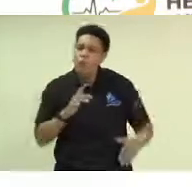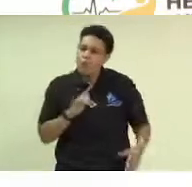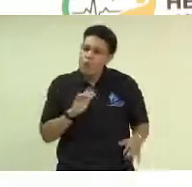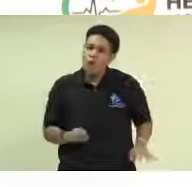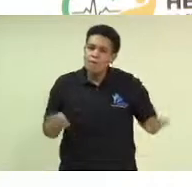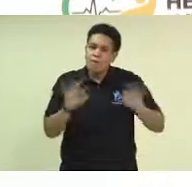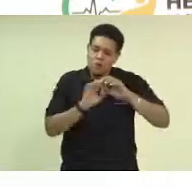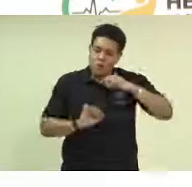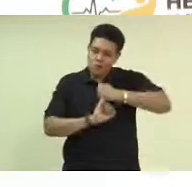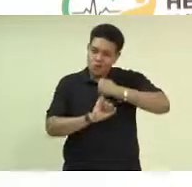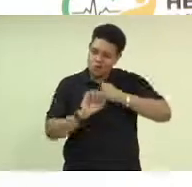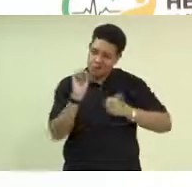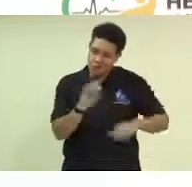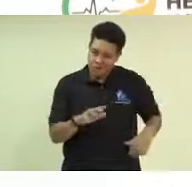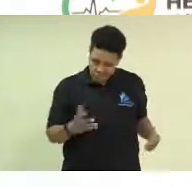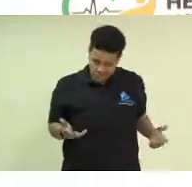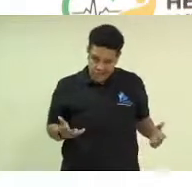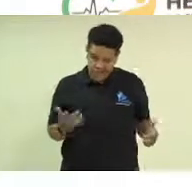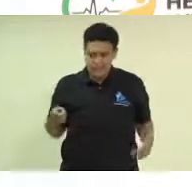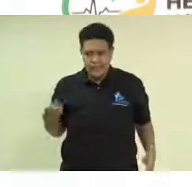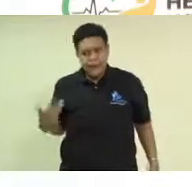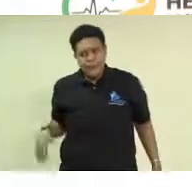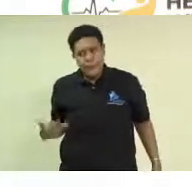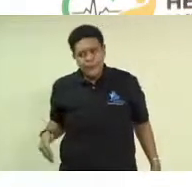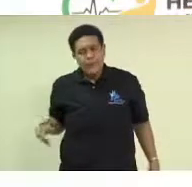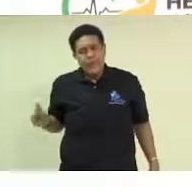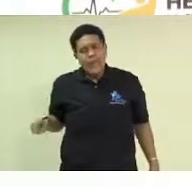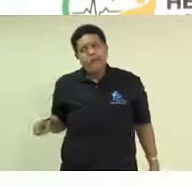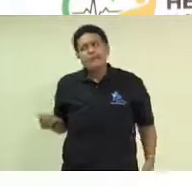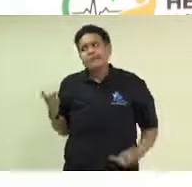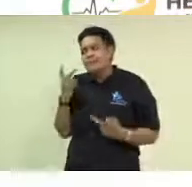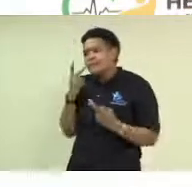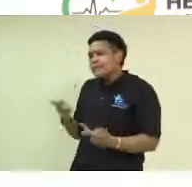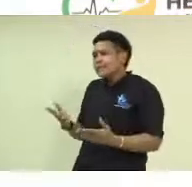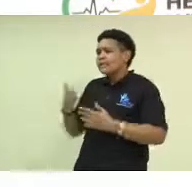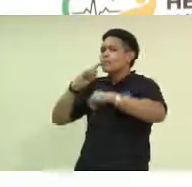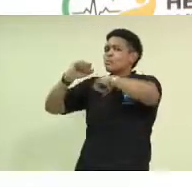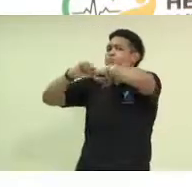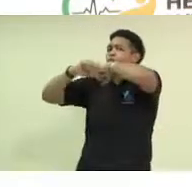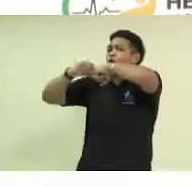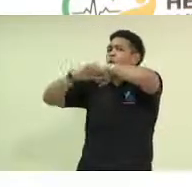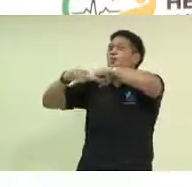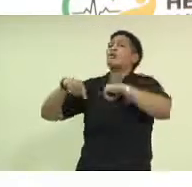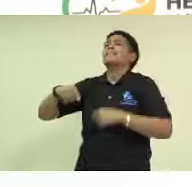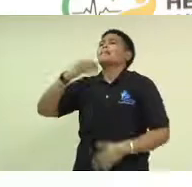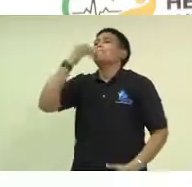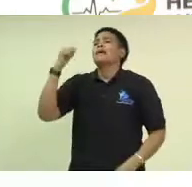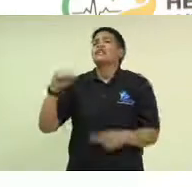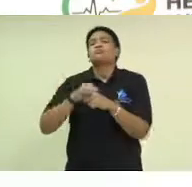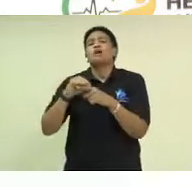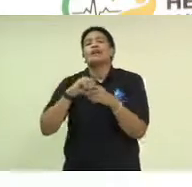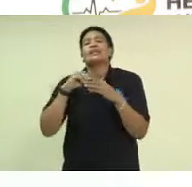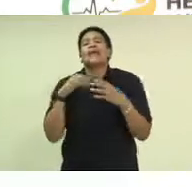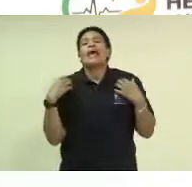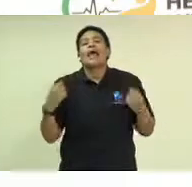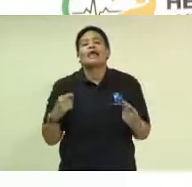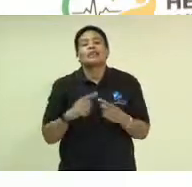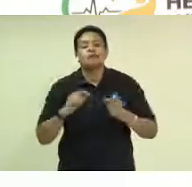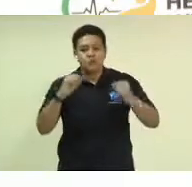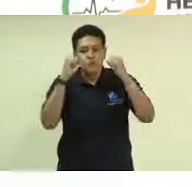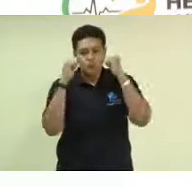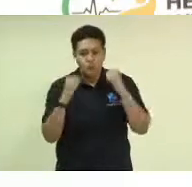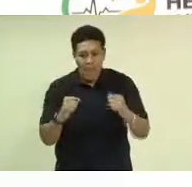support that is so necessary to promote the best practices in health and